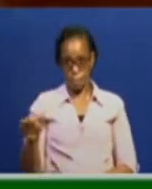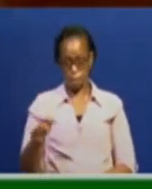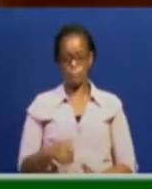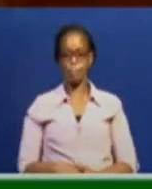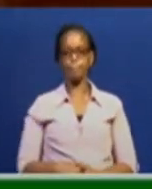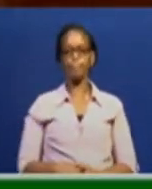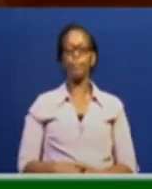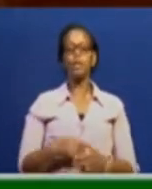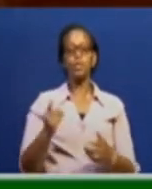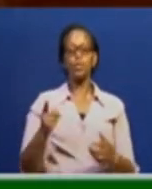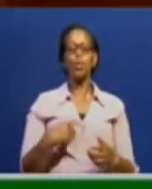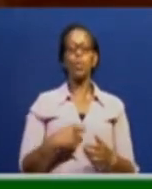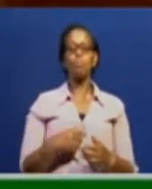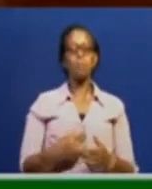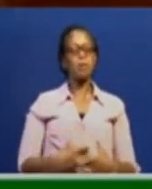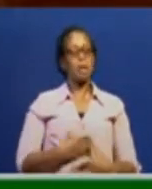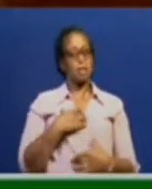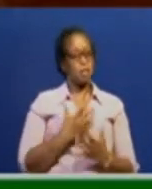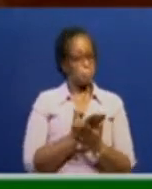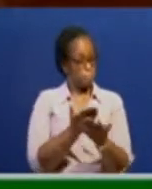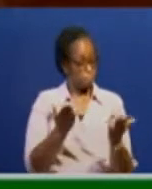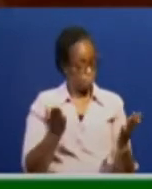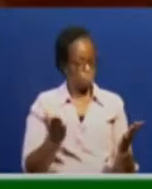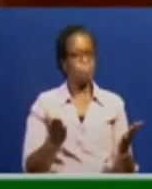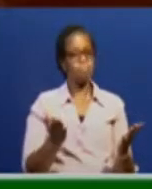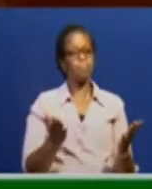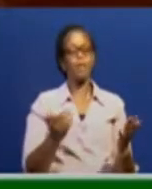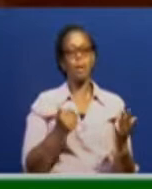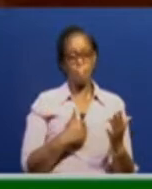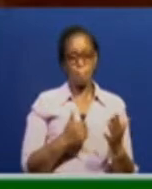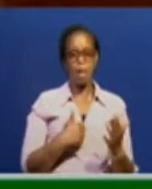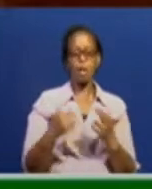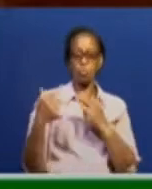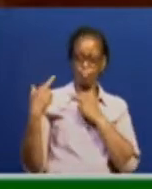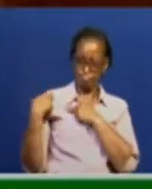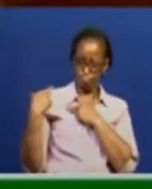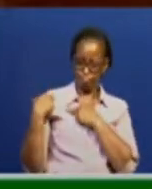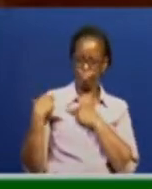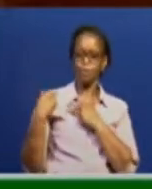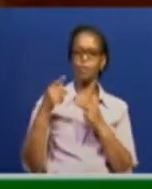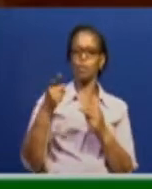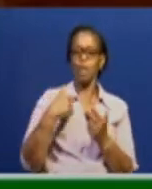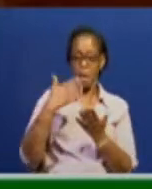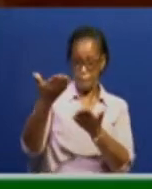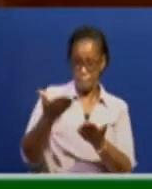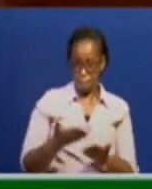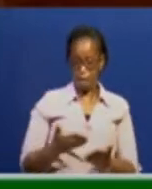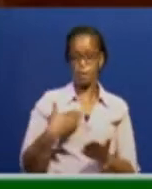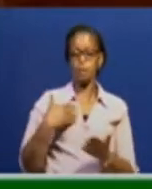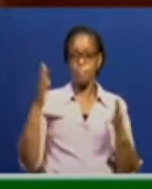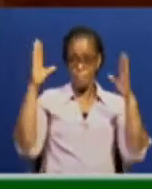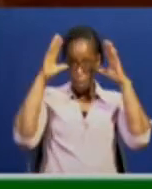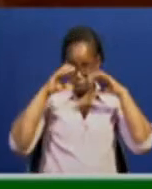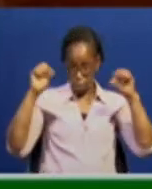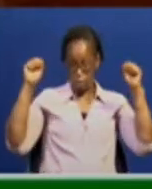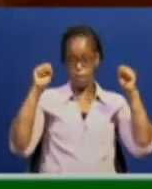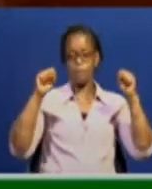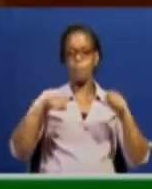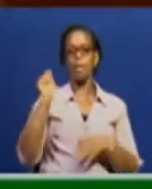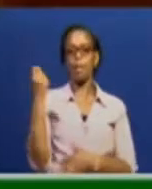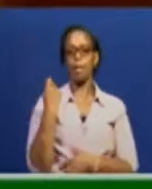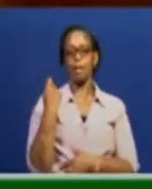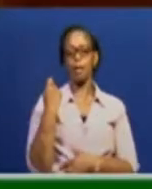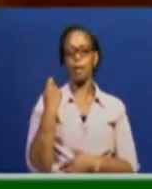distinguished guests, ladies and gentlemen, it is now my singular honor and privilege to invite His Excellency the President of the Republic of